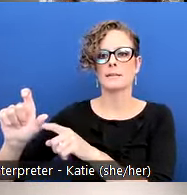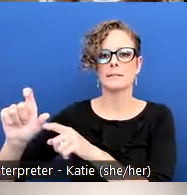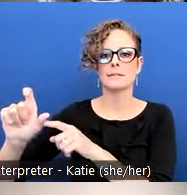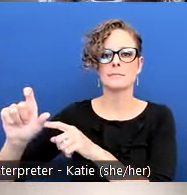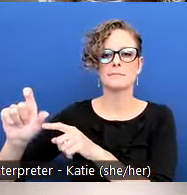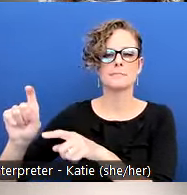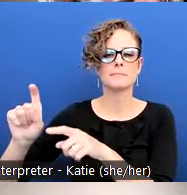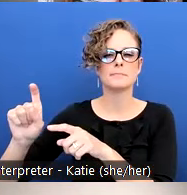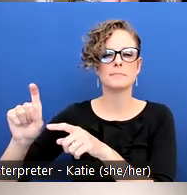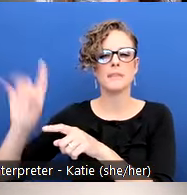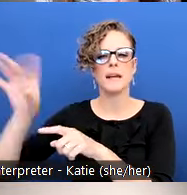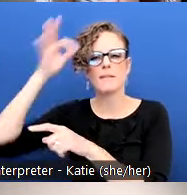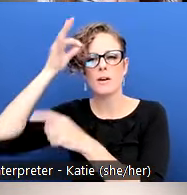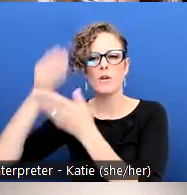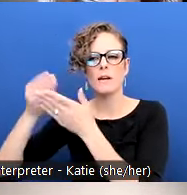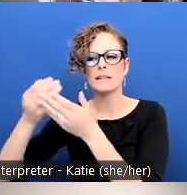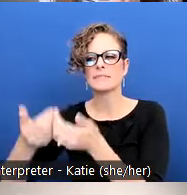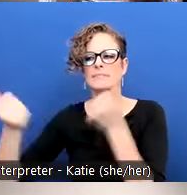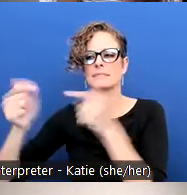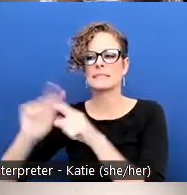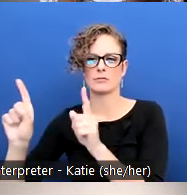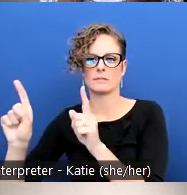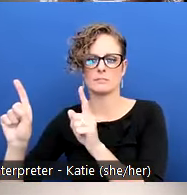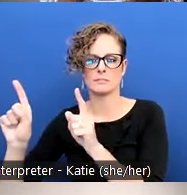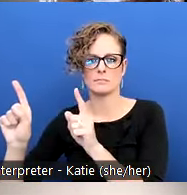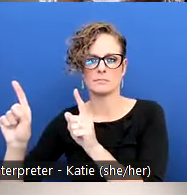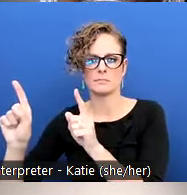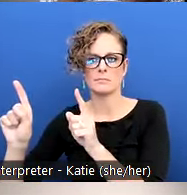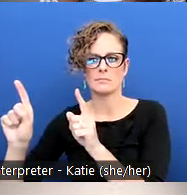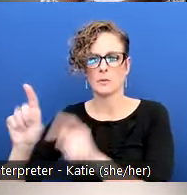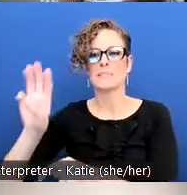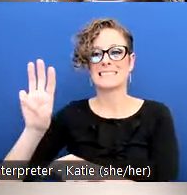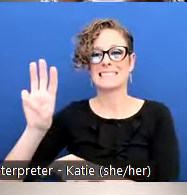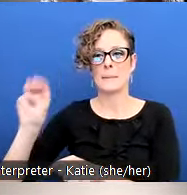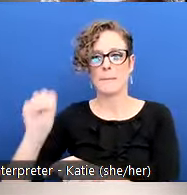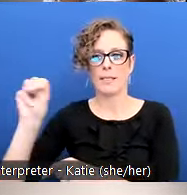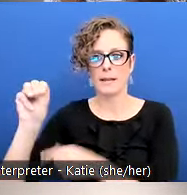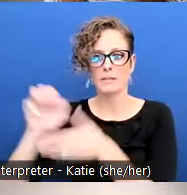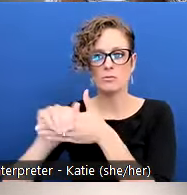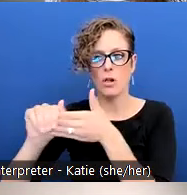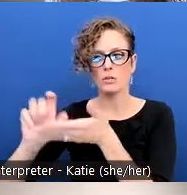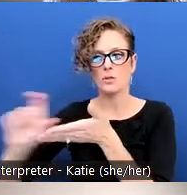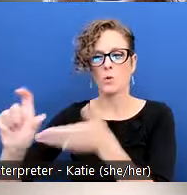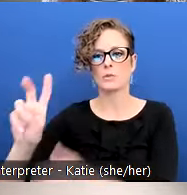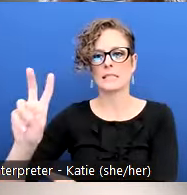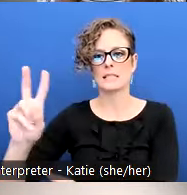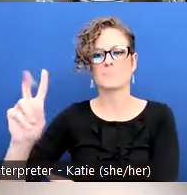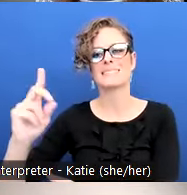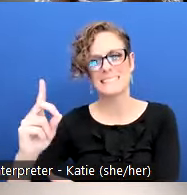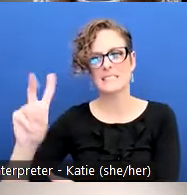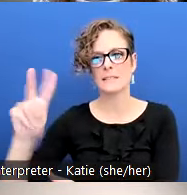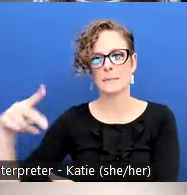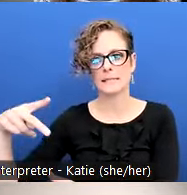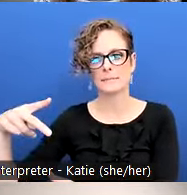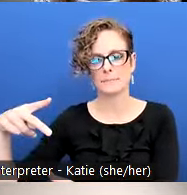federal funding we receive. So FIPS funding we receive from the federal government goes to DVP, and they distribute that to domestic violence programs. So they